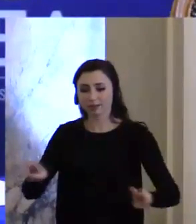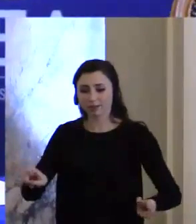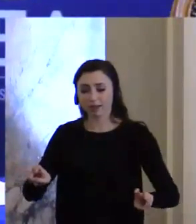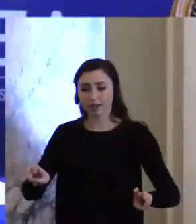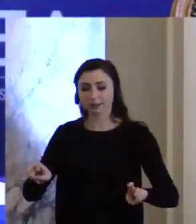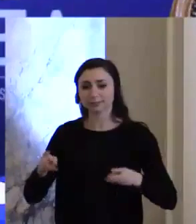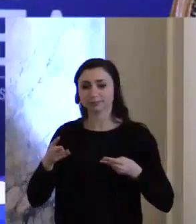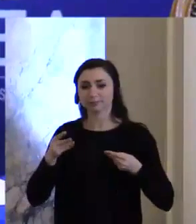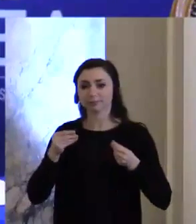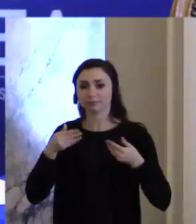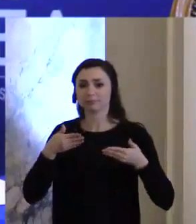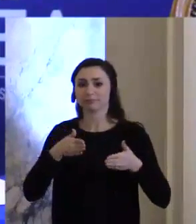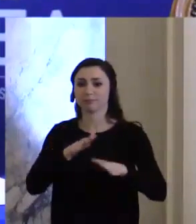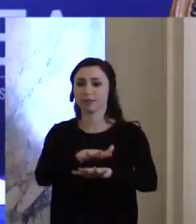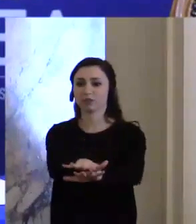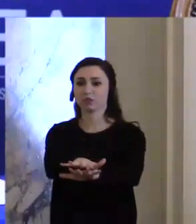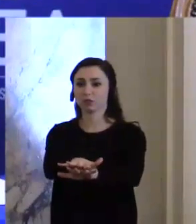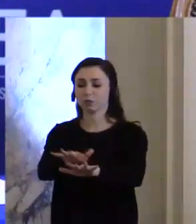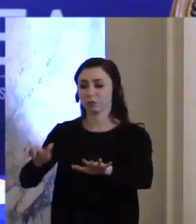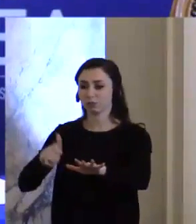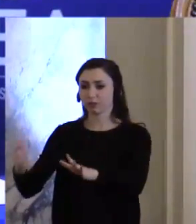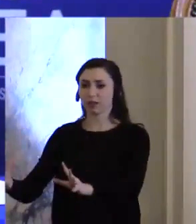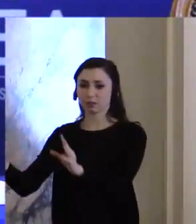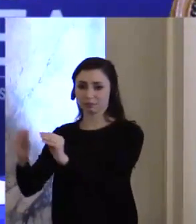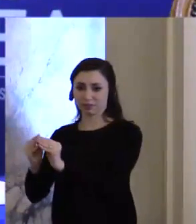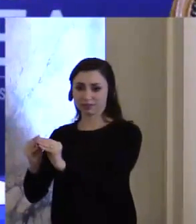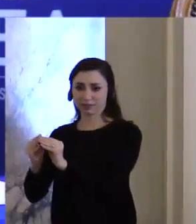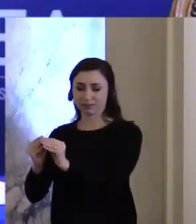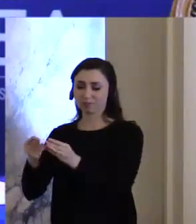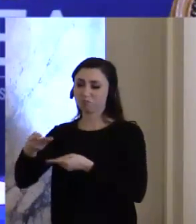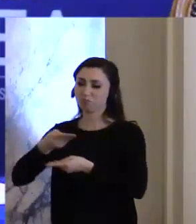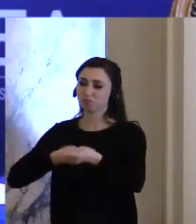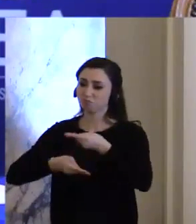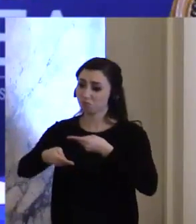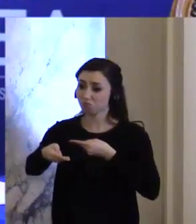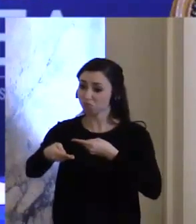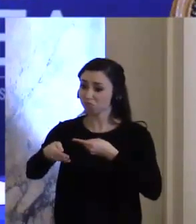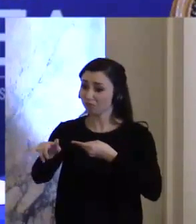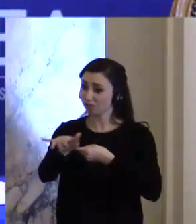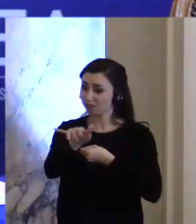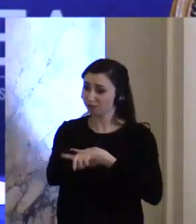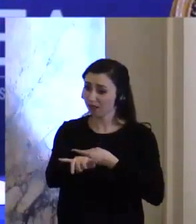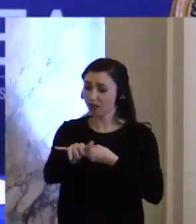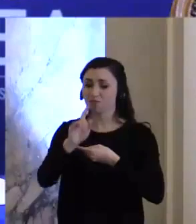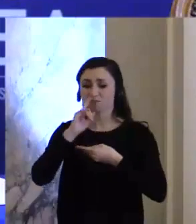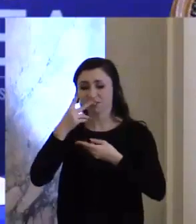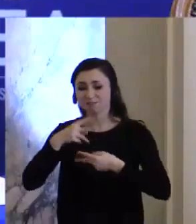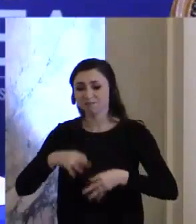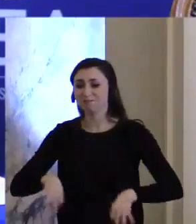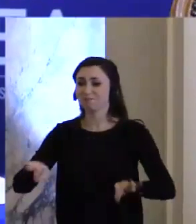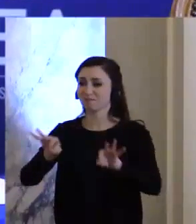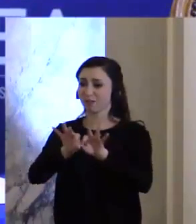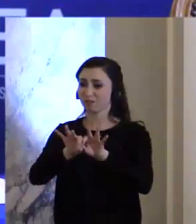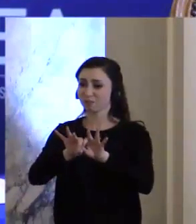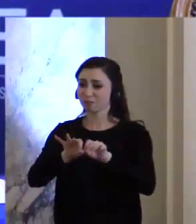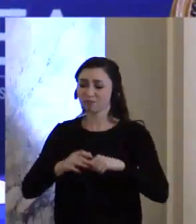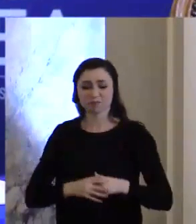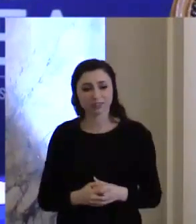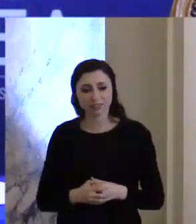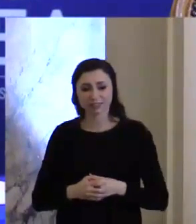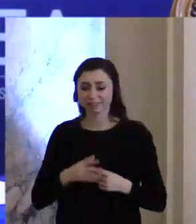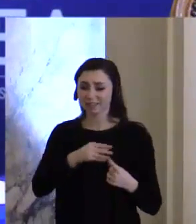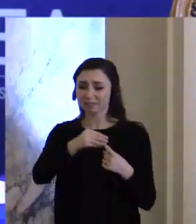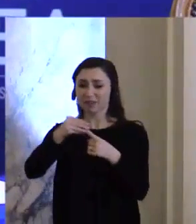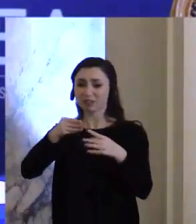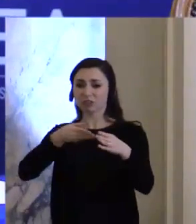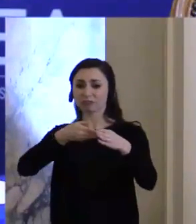those other ministerial meetings where such an exchange would bring value added and where the specialized expertise